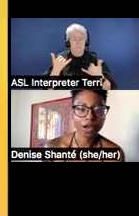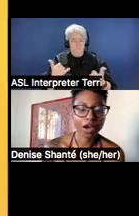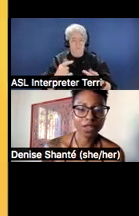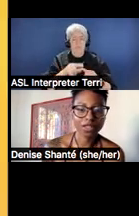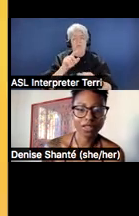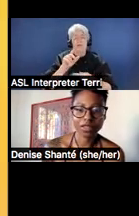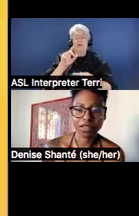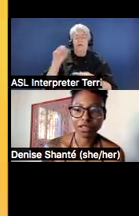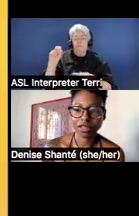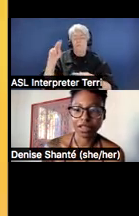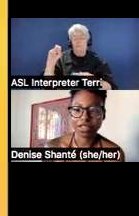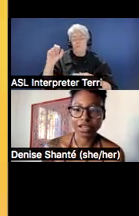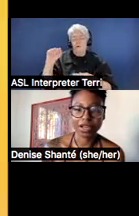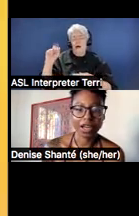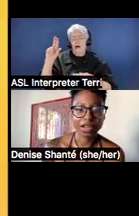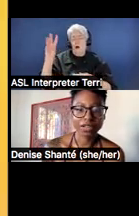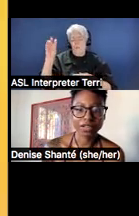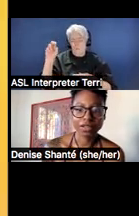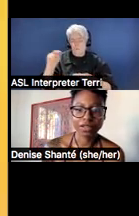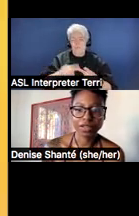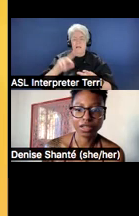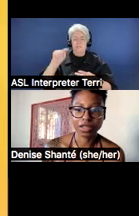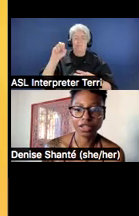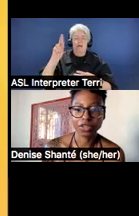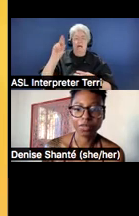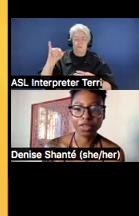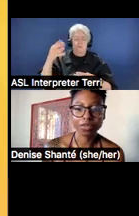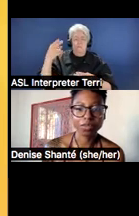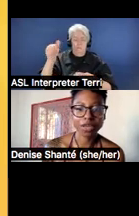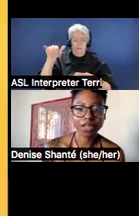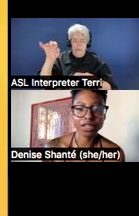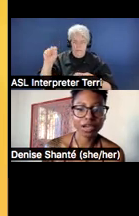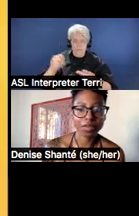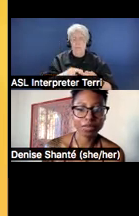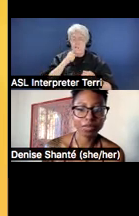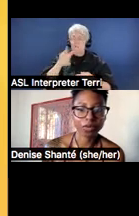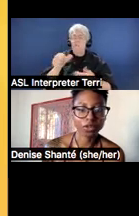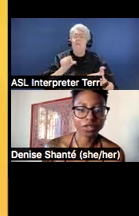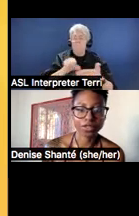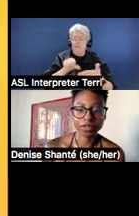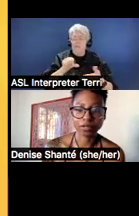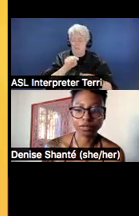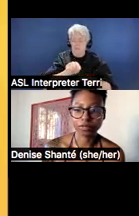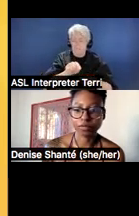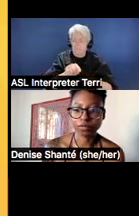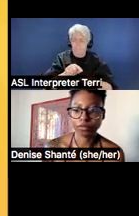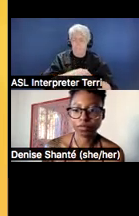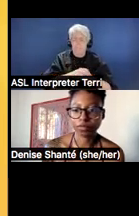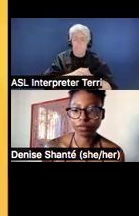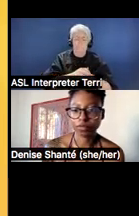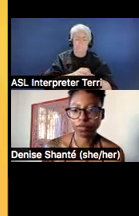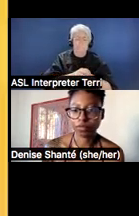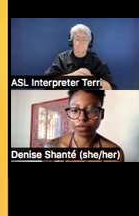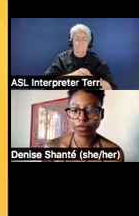Sue Owen and Terry Hayes. And you can pin them at any time on your screen.